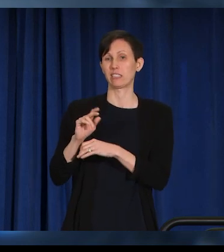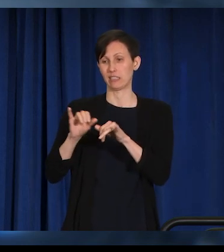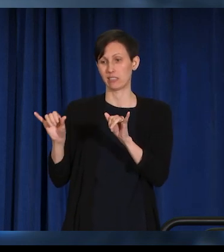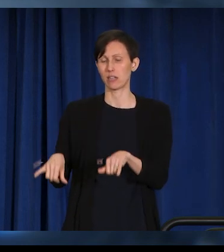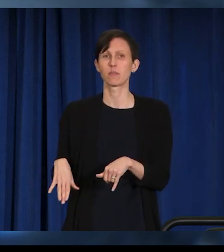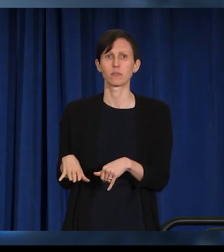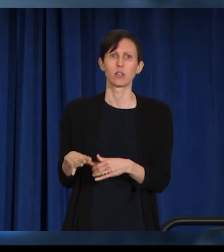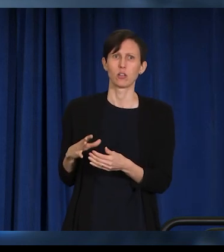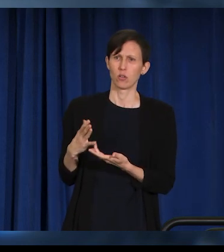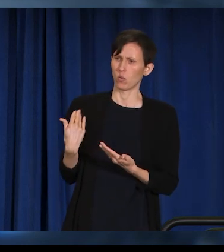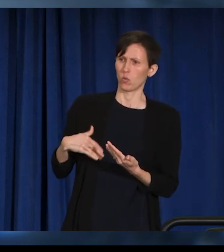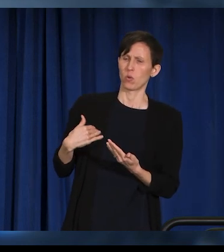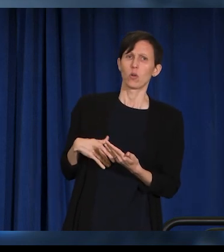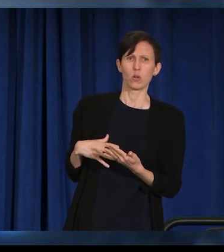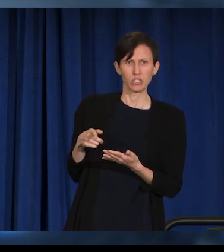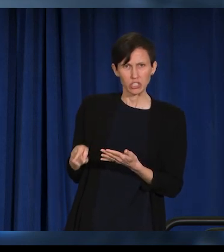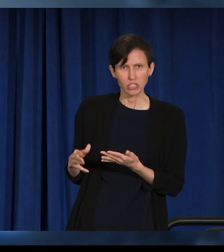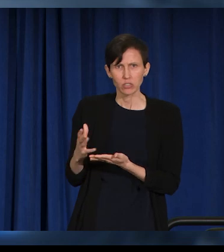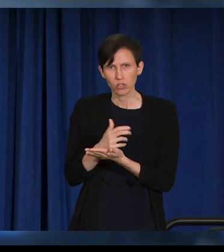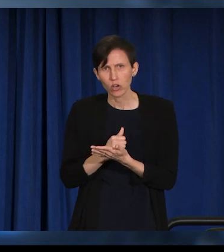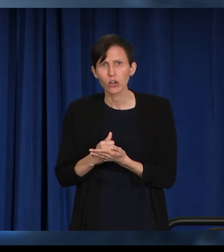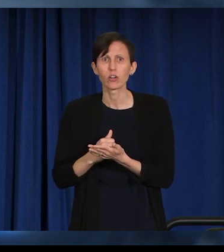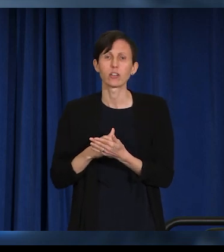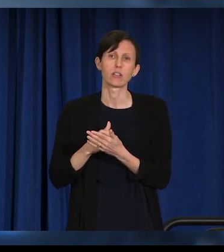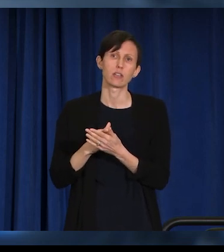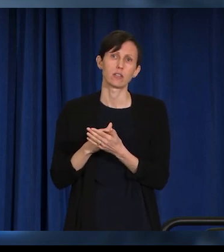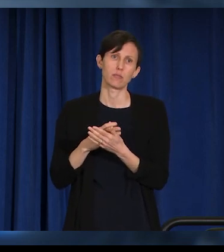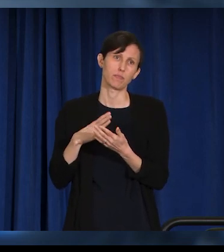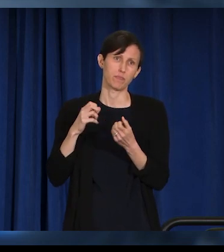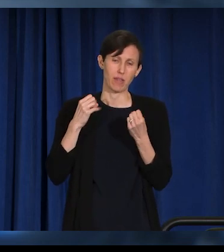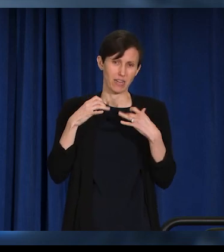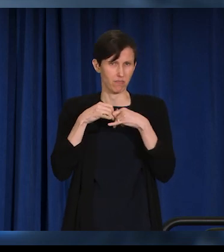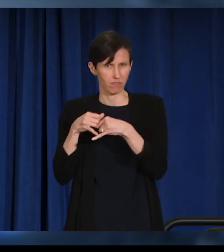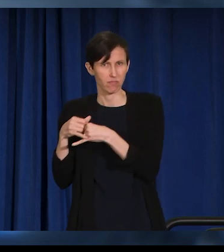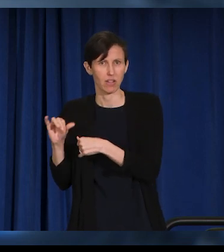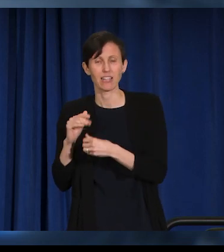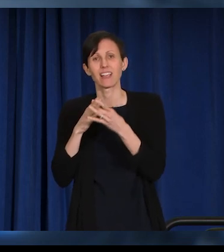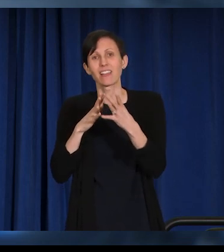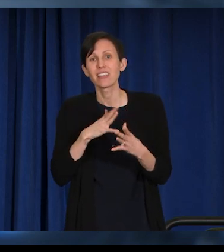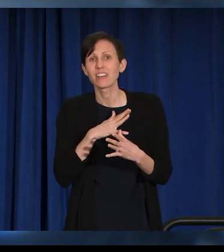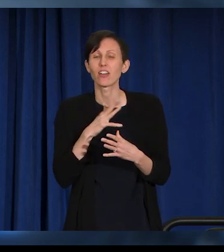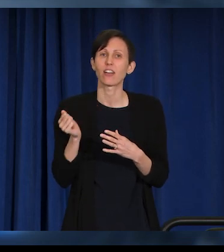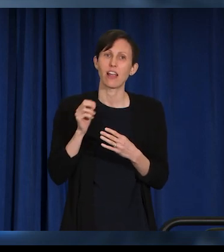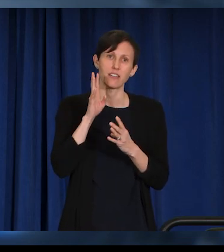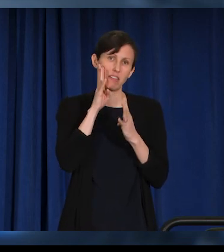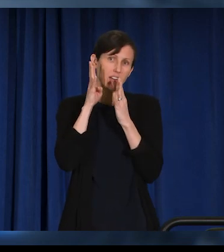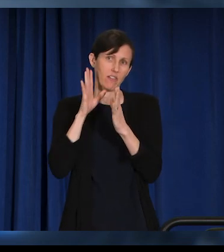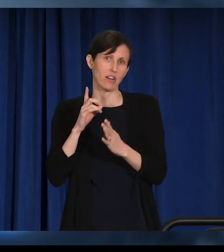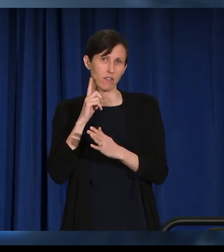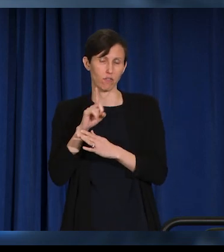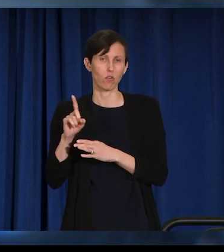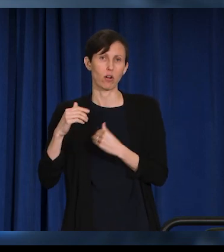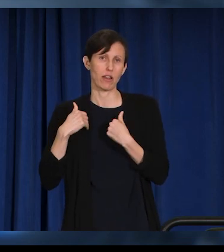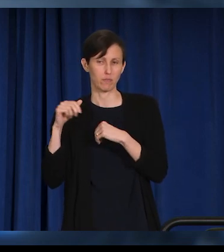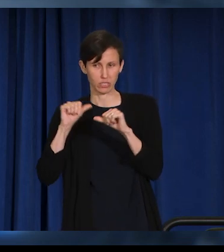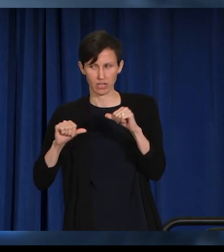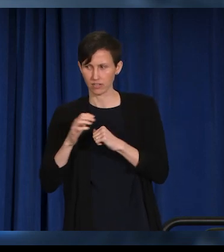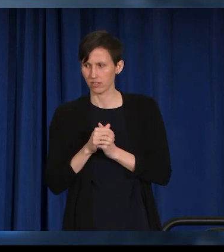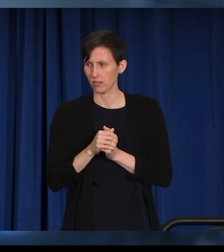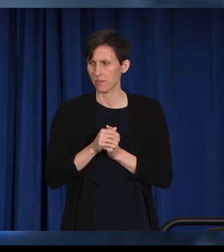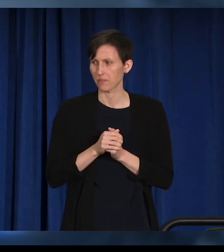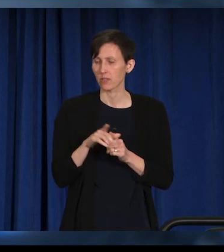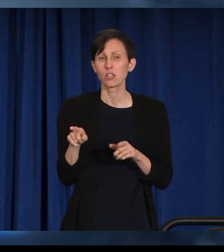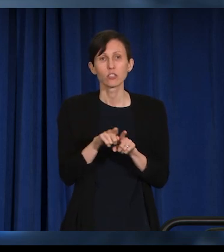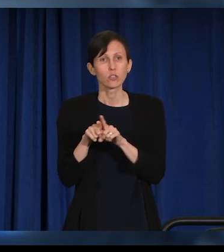her recognition as a leader in both science and disability advocacy. Her public presence is reflective of a broader movement towards